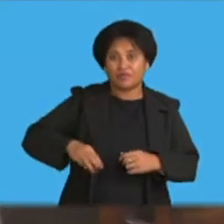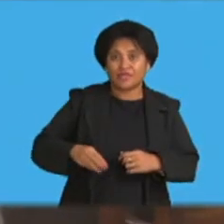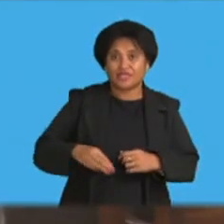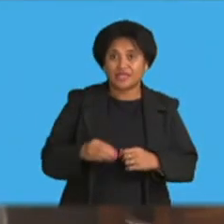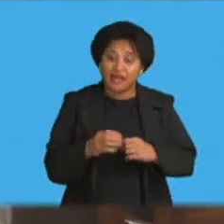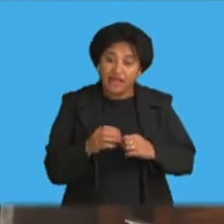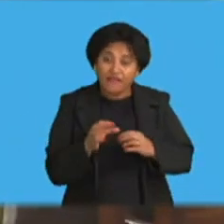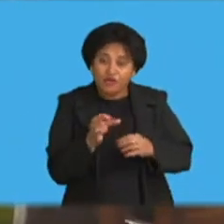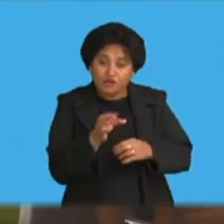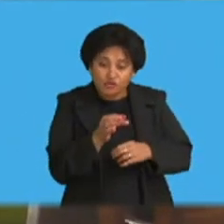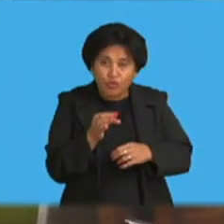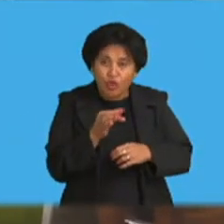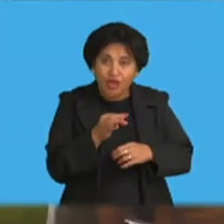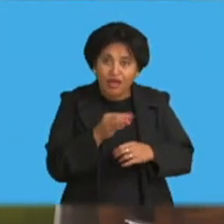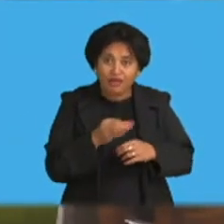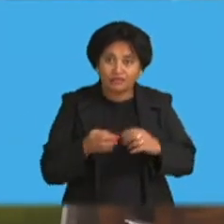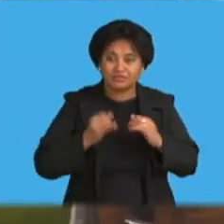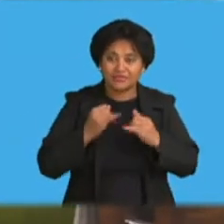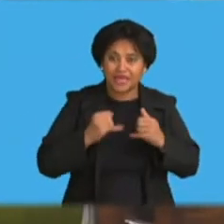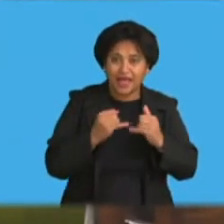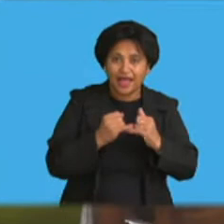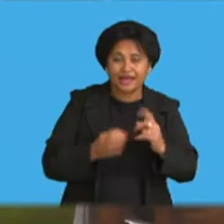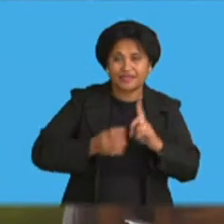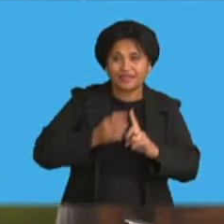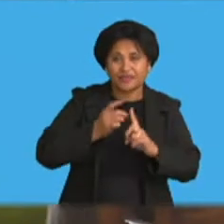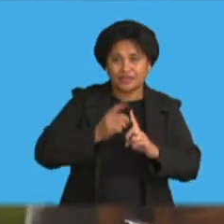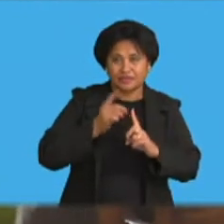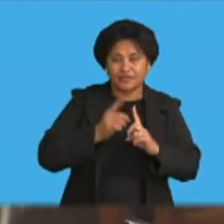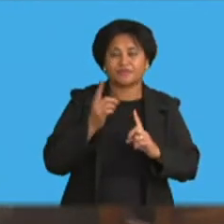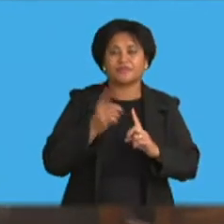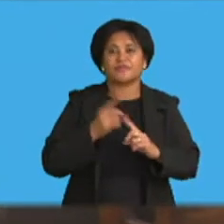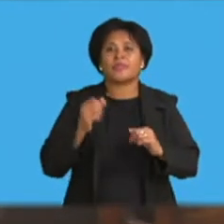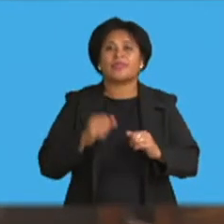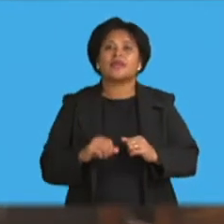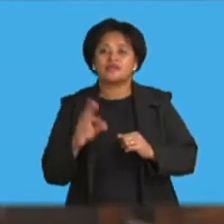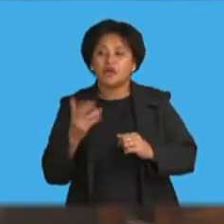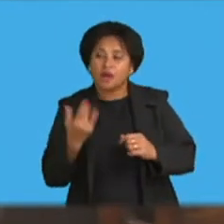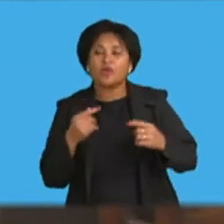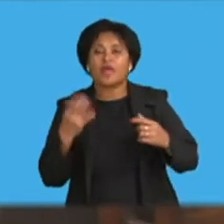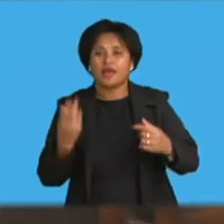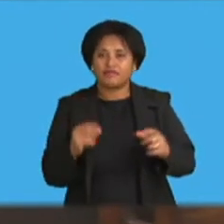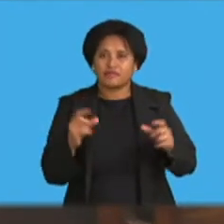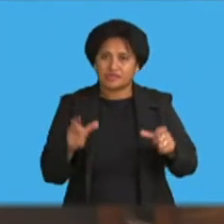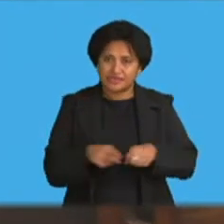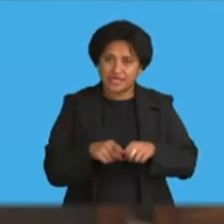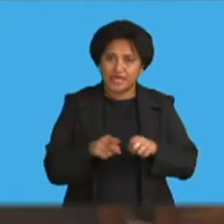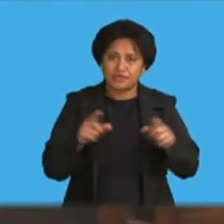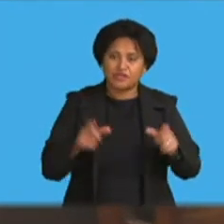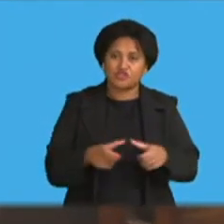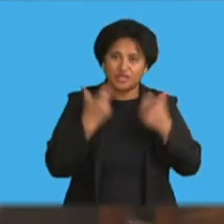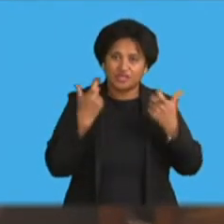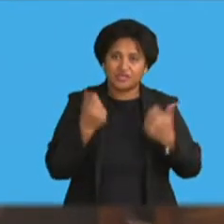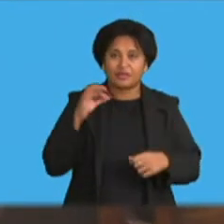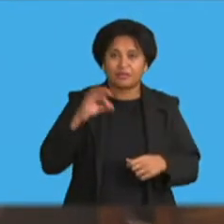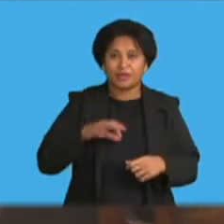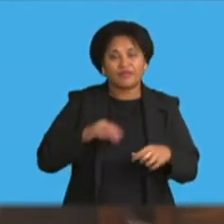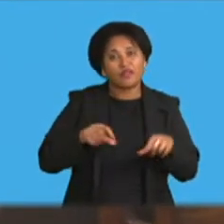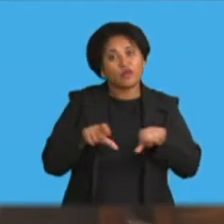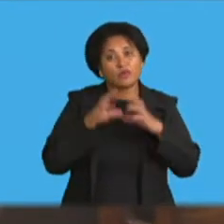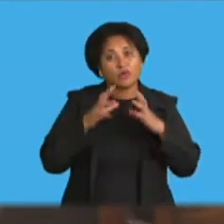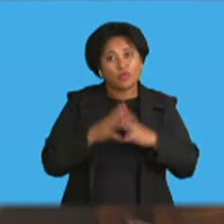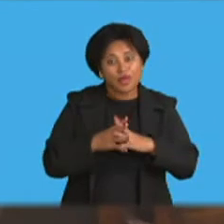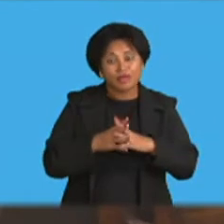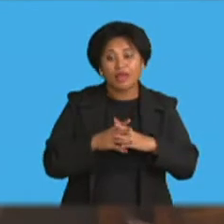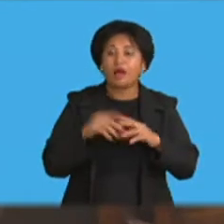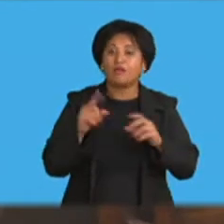small island developing states. Commonwealth nations, Madam Speaker, are faced with many of the same challenges, but a great benefit of the Commonwealth is that the member countries are